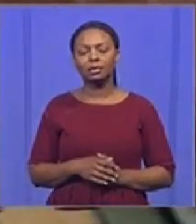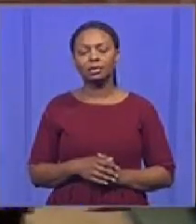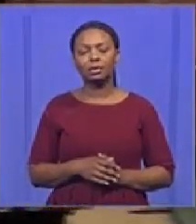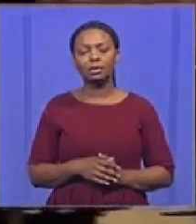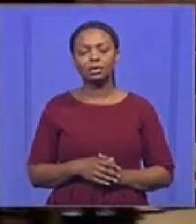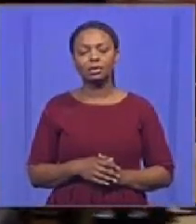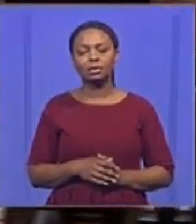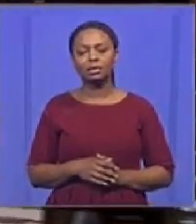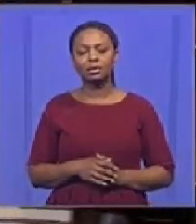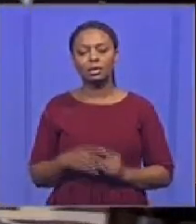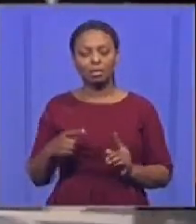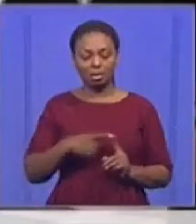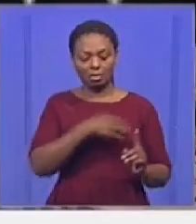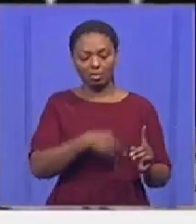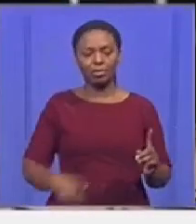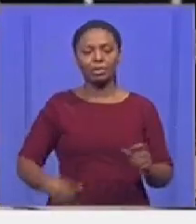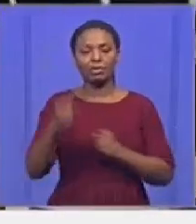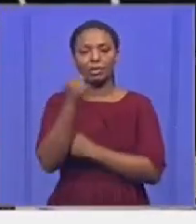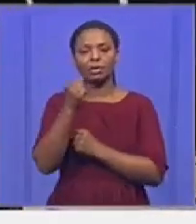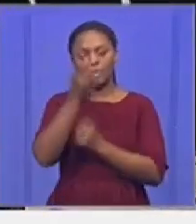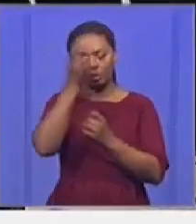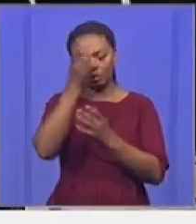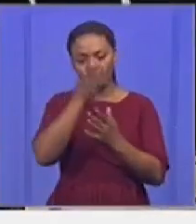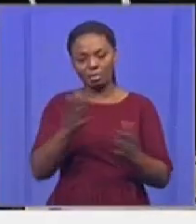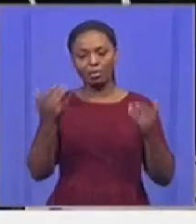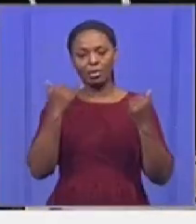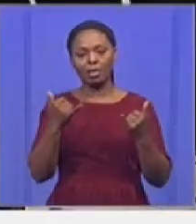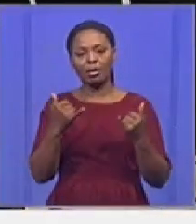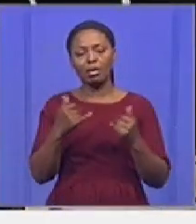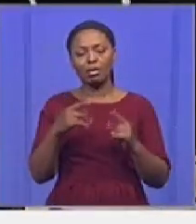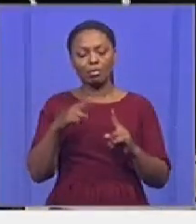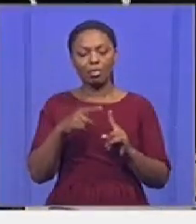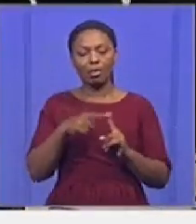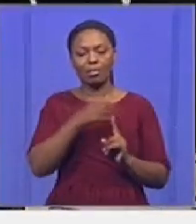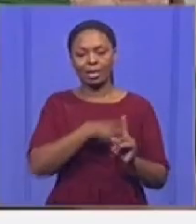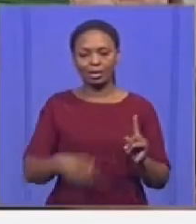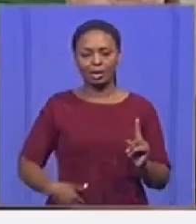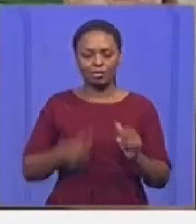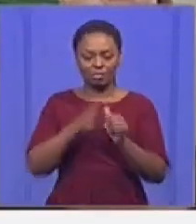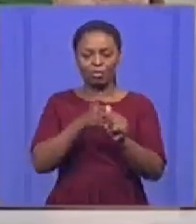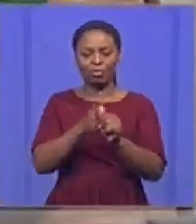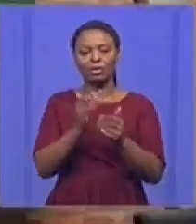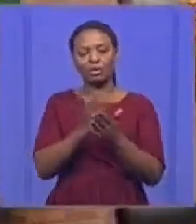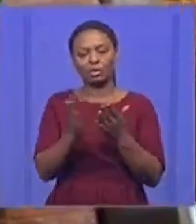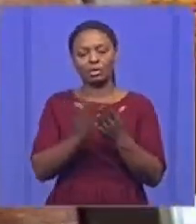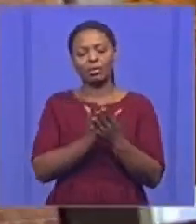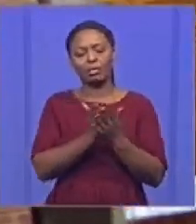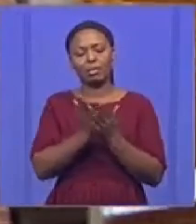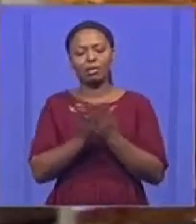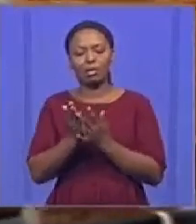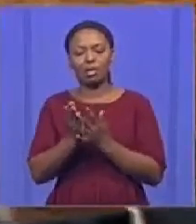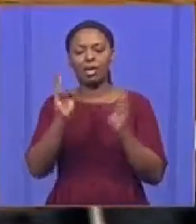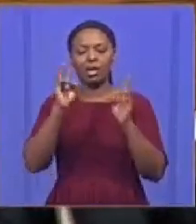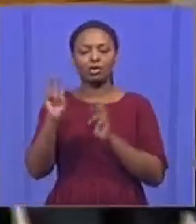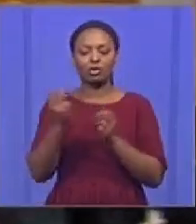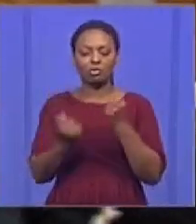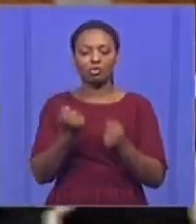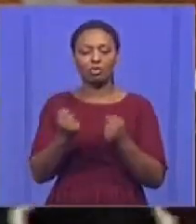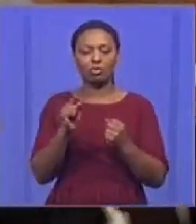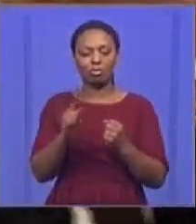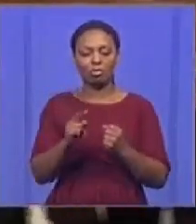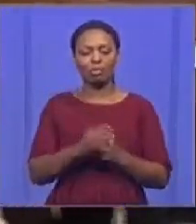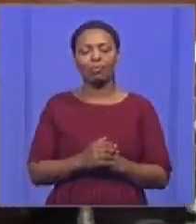Kantoro ya moporesidente e bega gore moporesidente o santse a na le ditsela dingwe tse a ka di latelang go latela go kgapelwa thoko ga kgwetlho ya gagwe ya